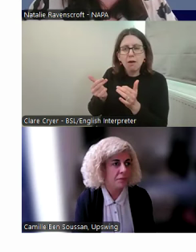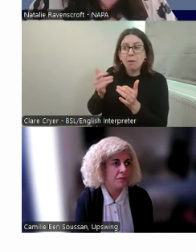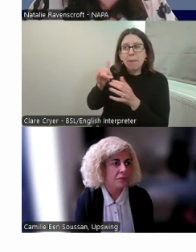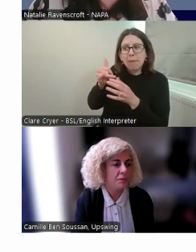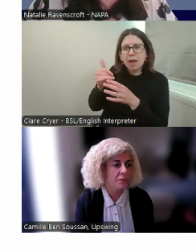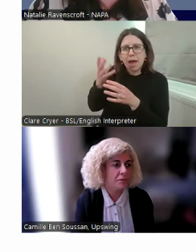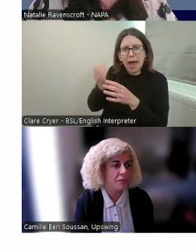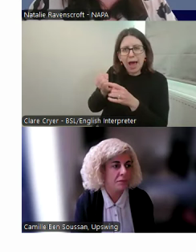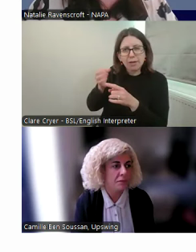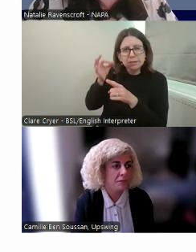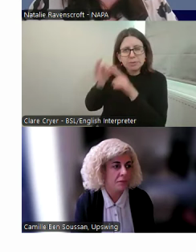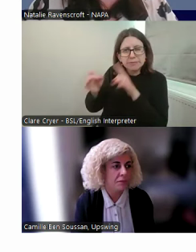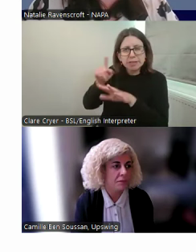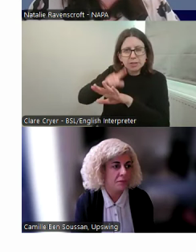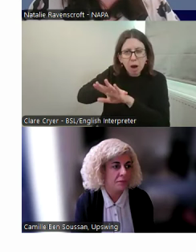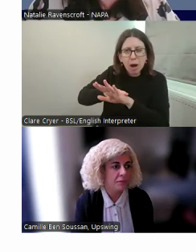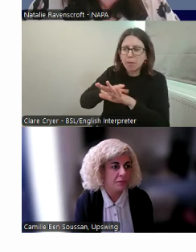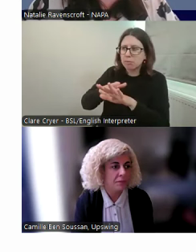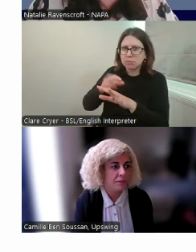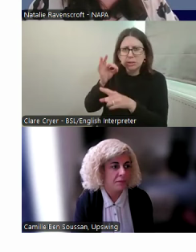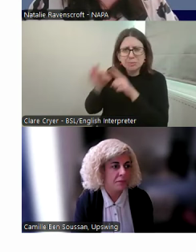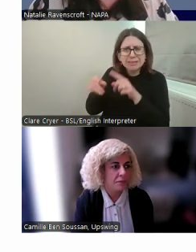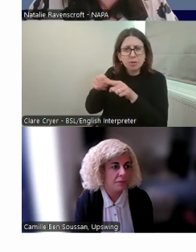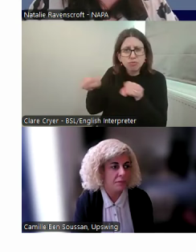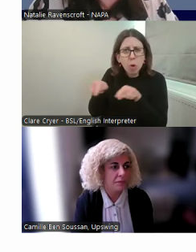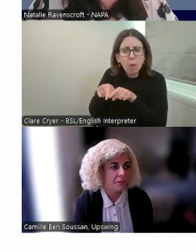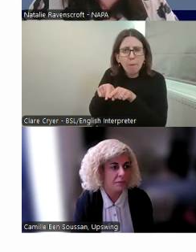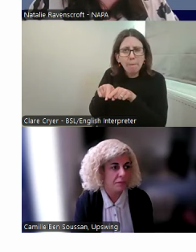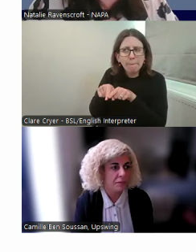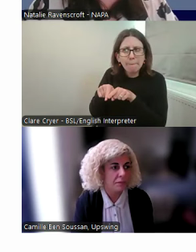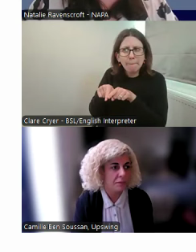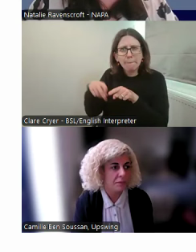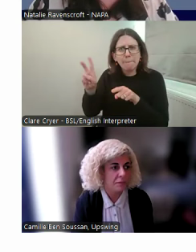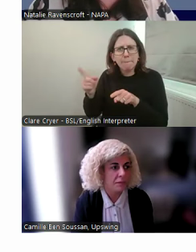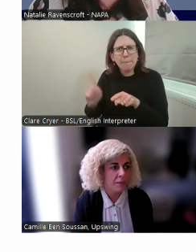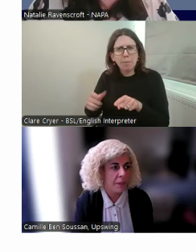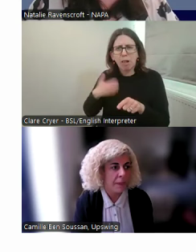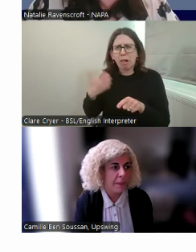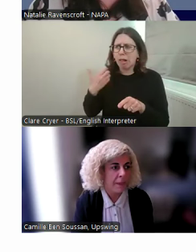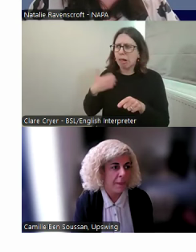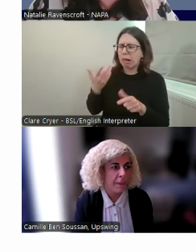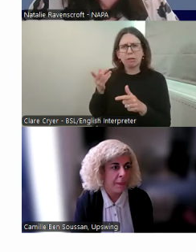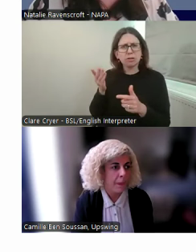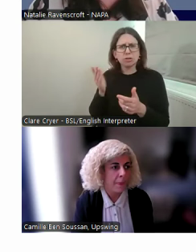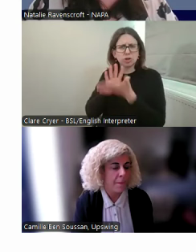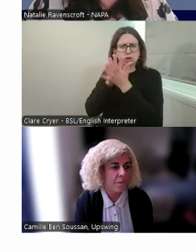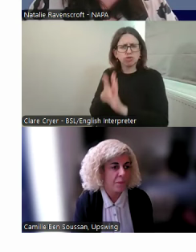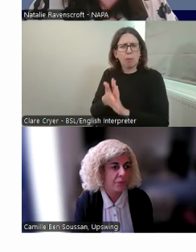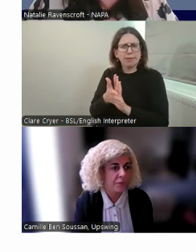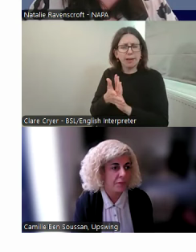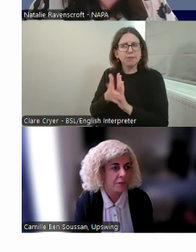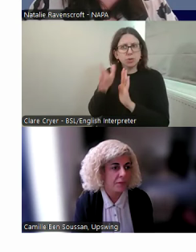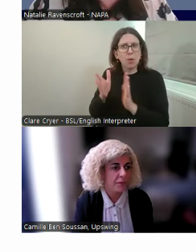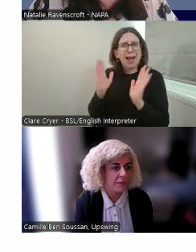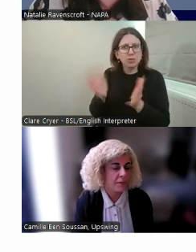And so disrupting that took time, that creativity could happen in different spaces in different ways. And